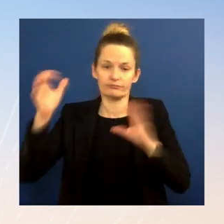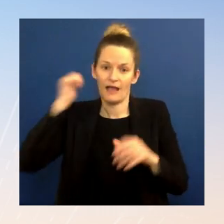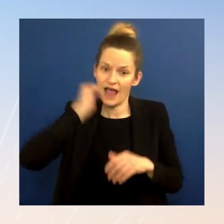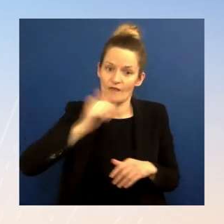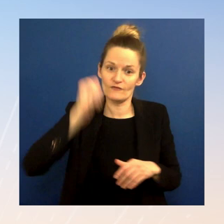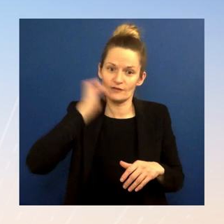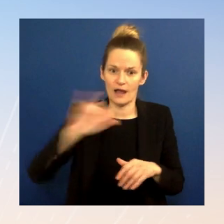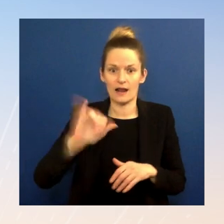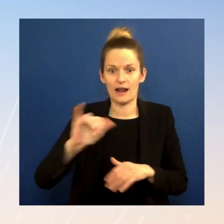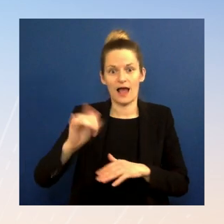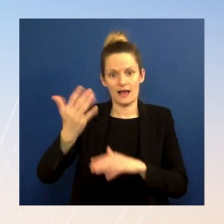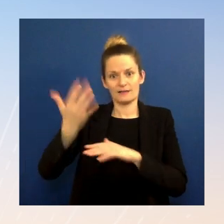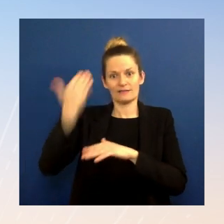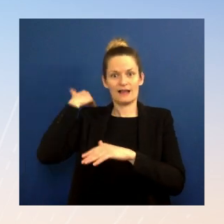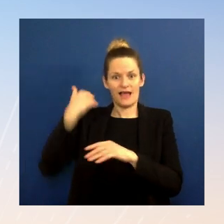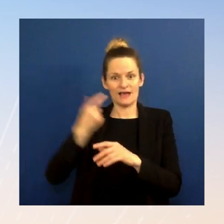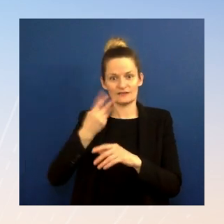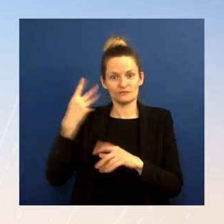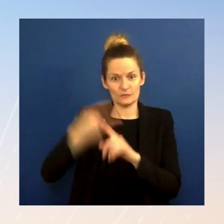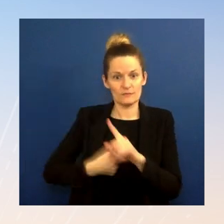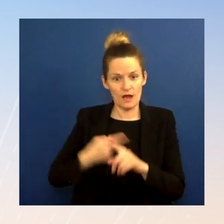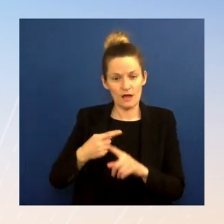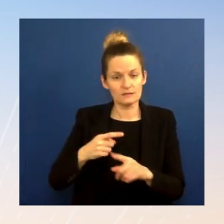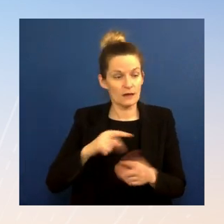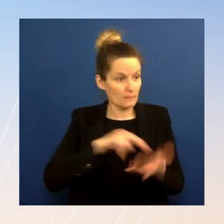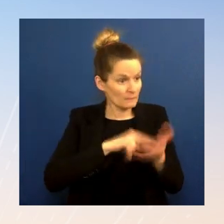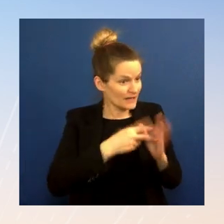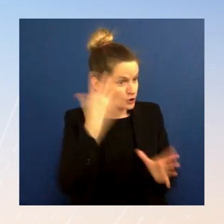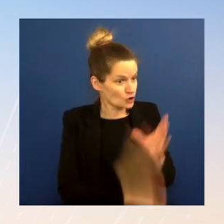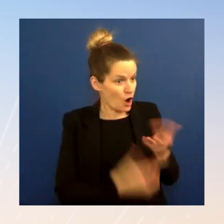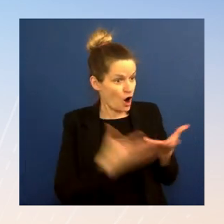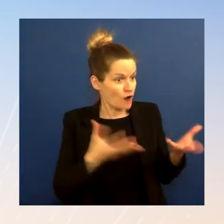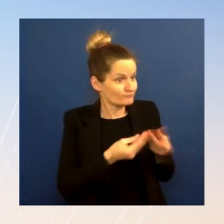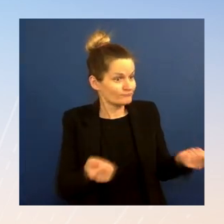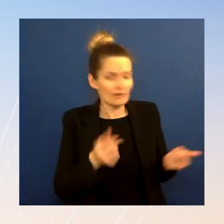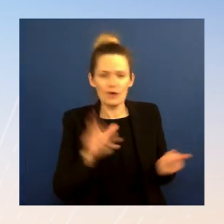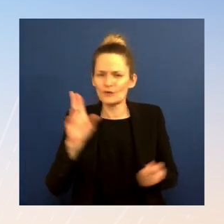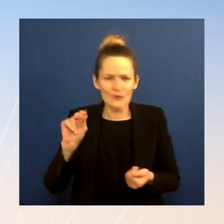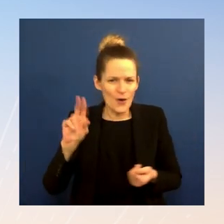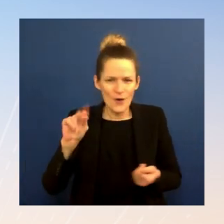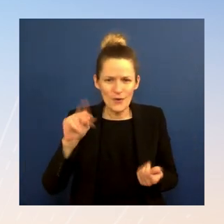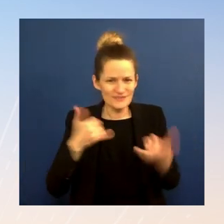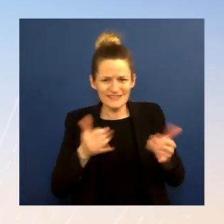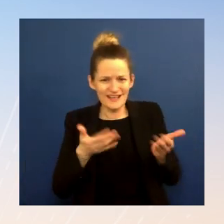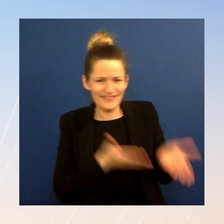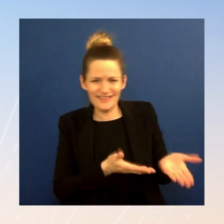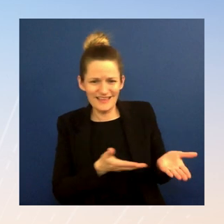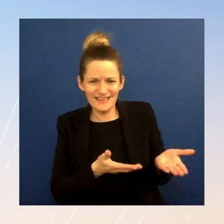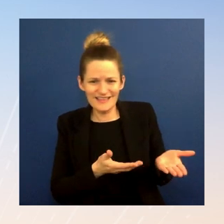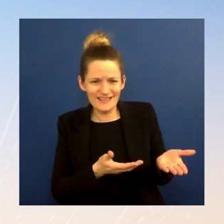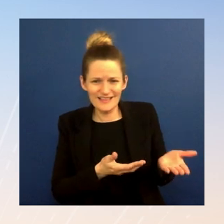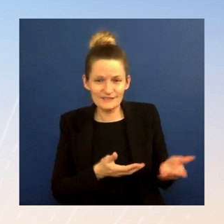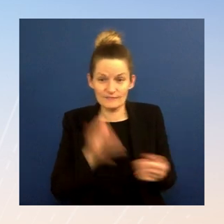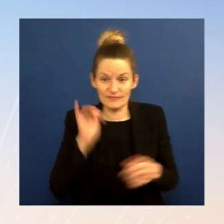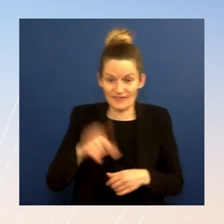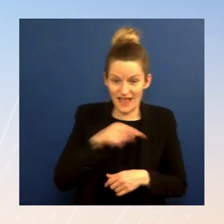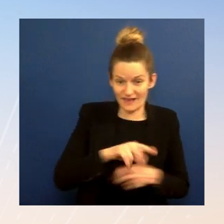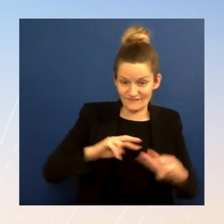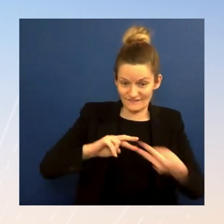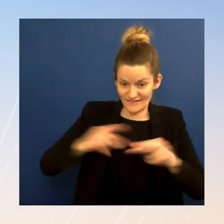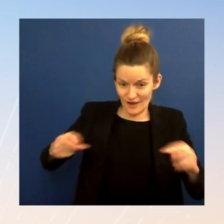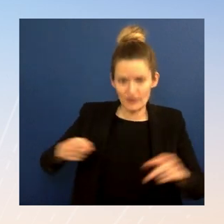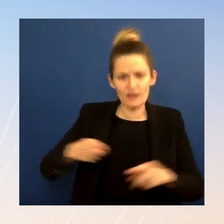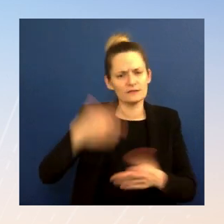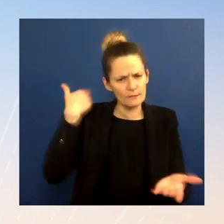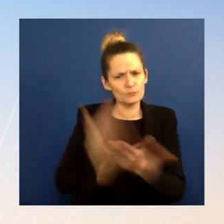gone. It's not gone. And I think this variant is an example of that. We do know what we need to manage it, but we are also at great risk of